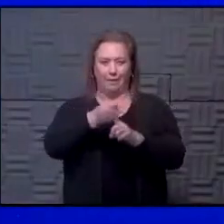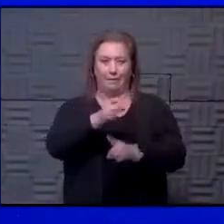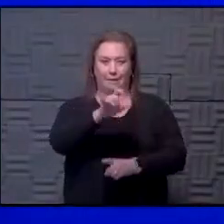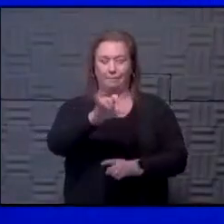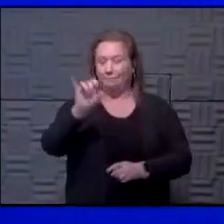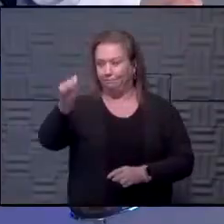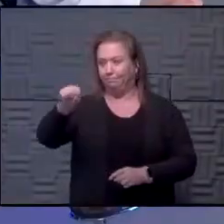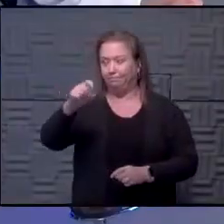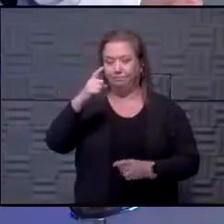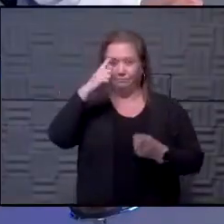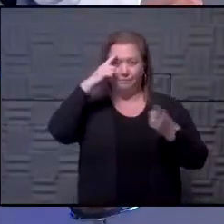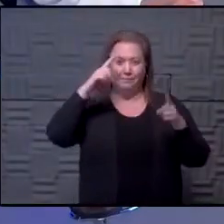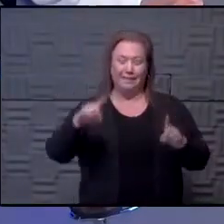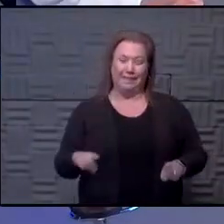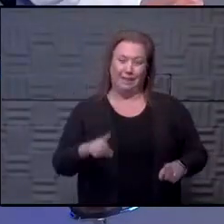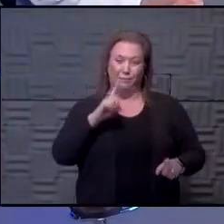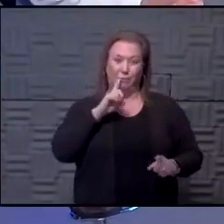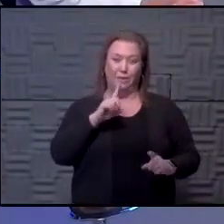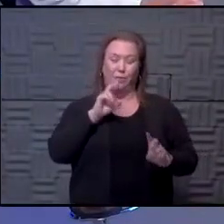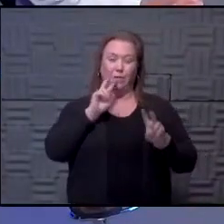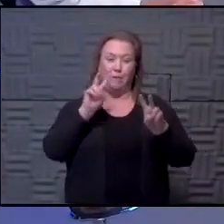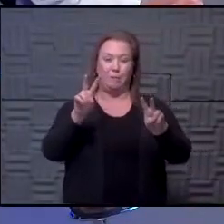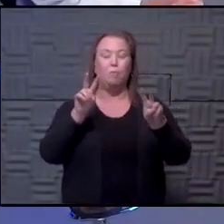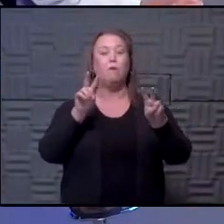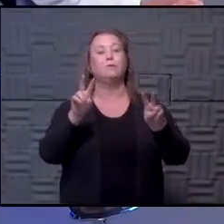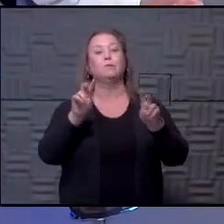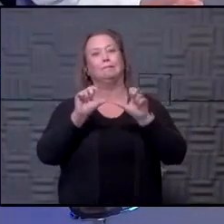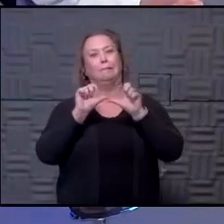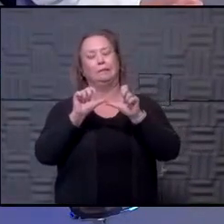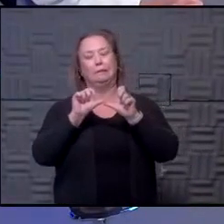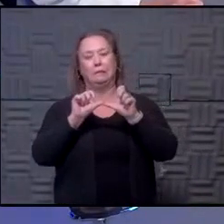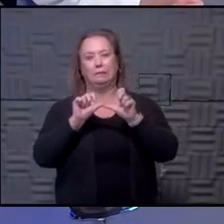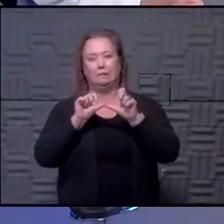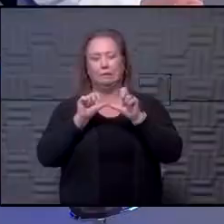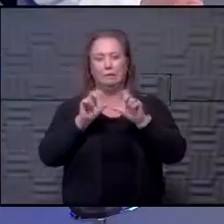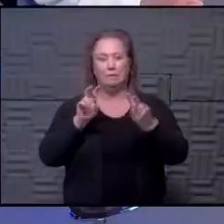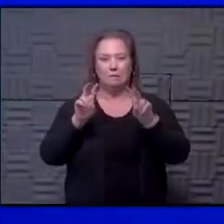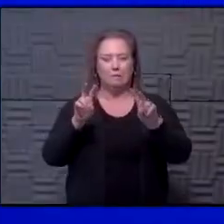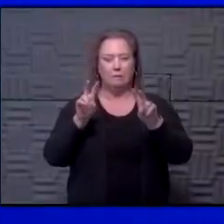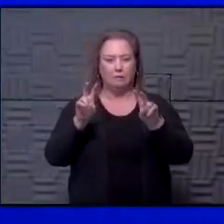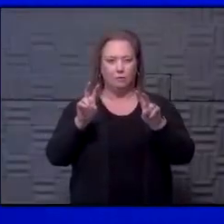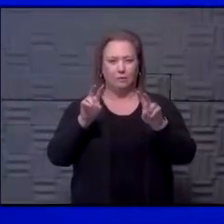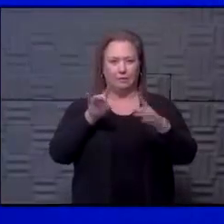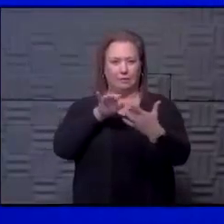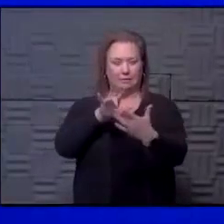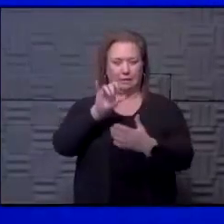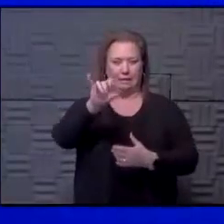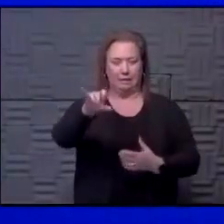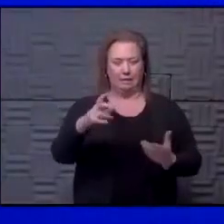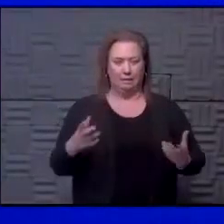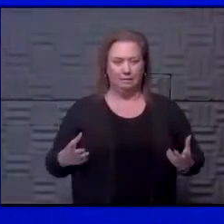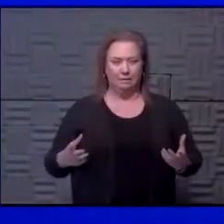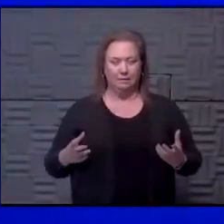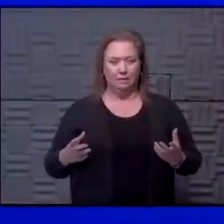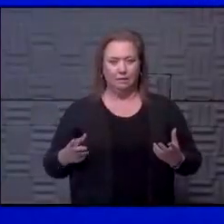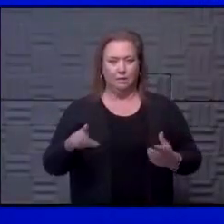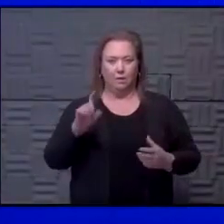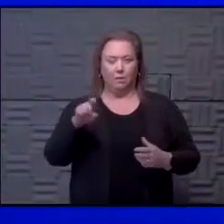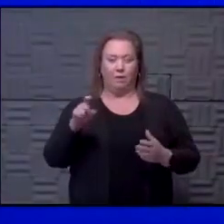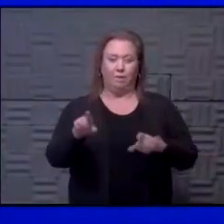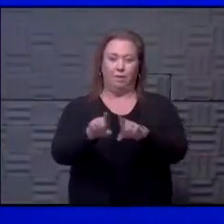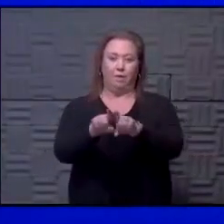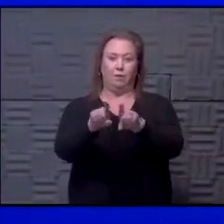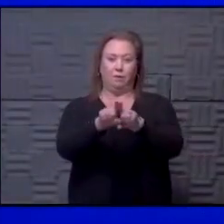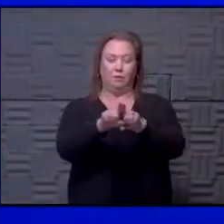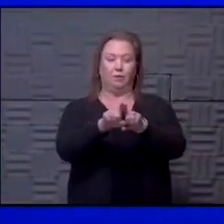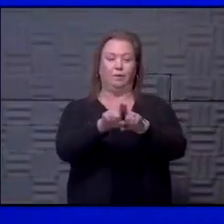yeah. So I think it's something that we bear watching. I think we have to continue to study it. I think what we have to also do,